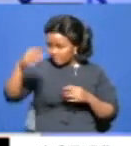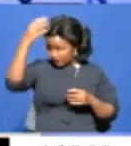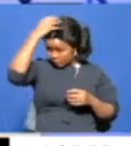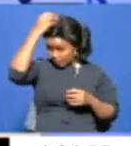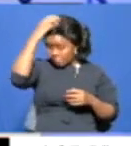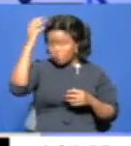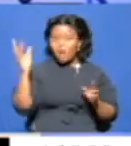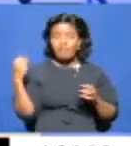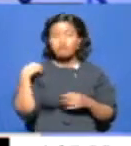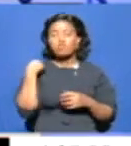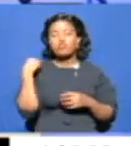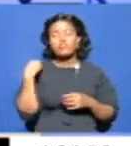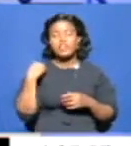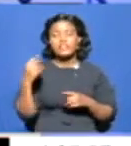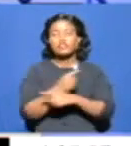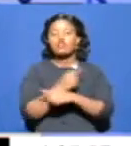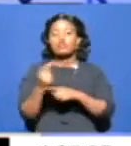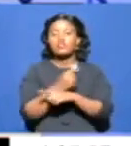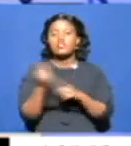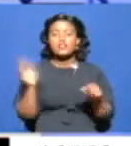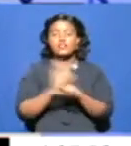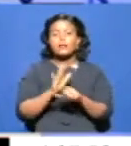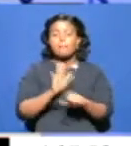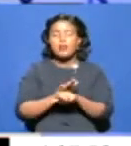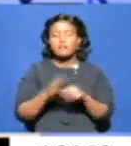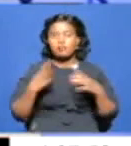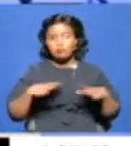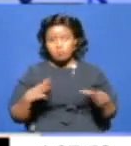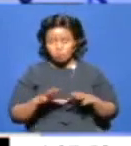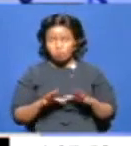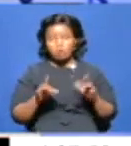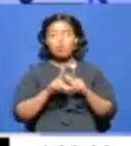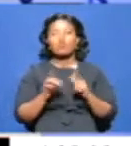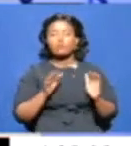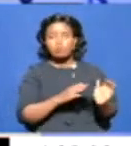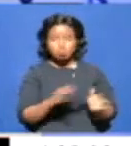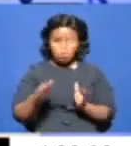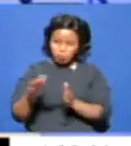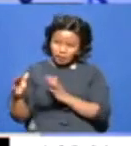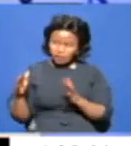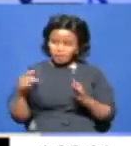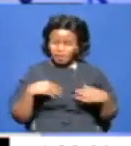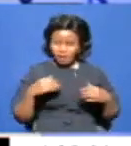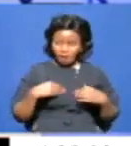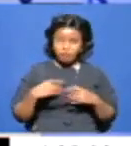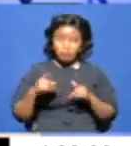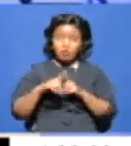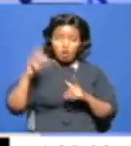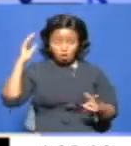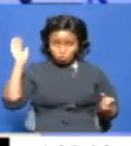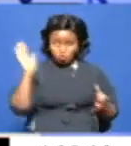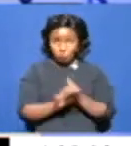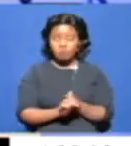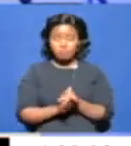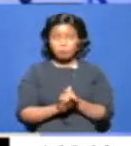some of those cadets, and there are plans, and we believe that if